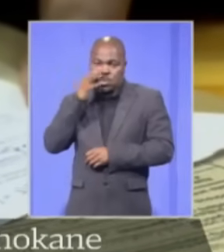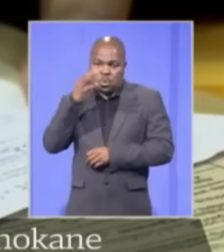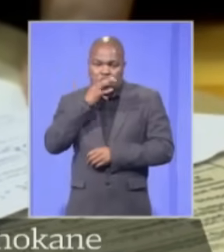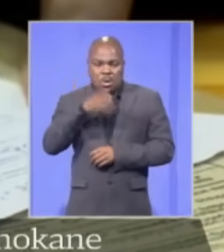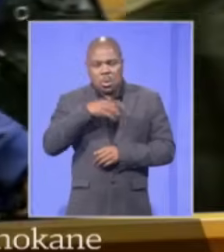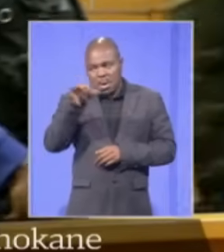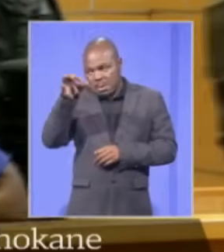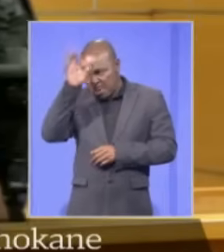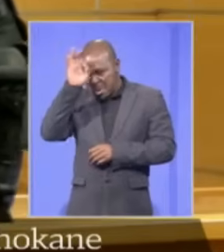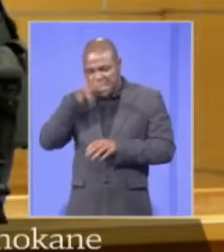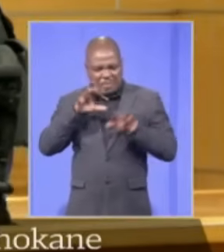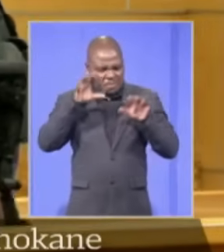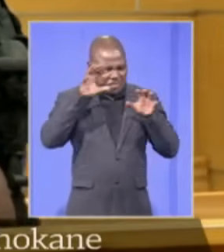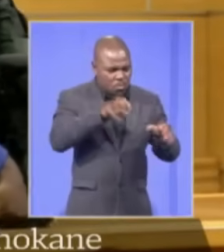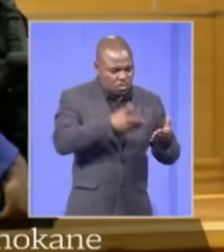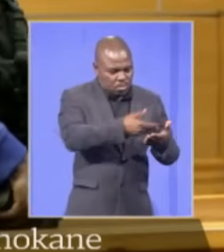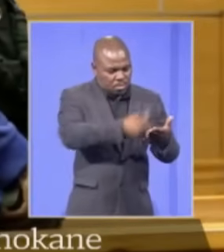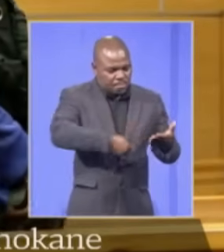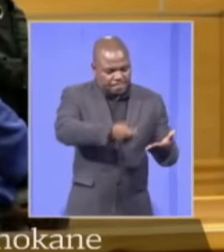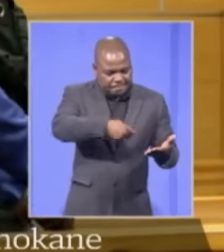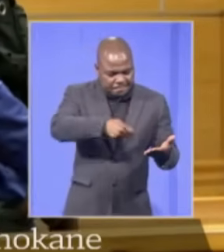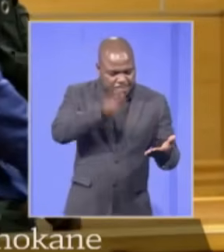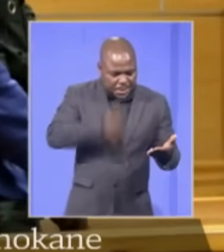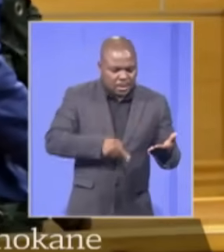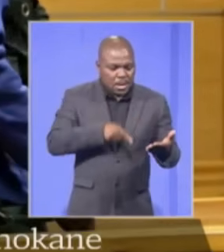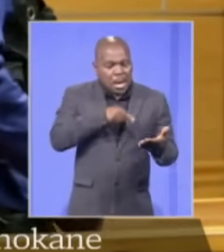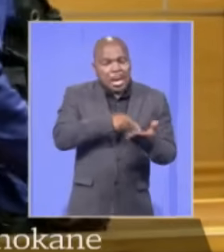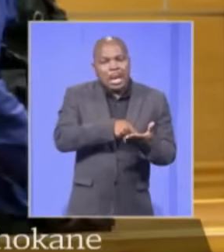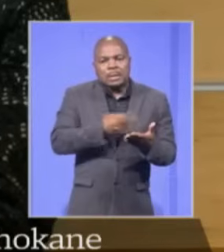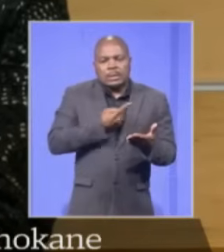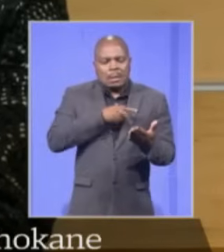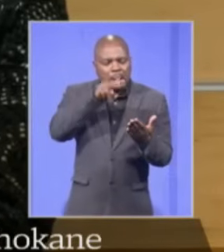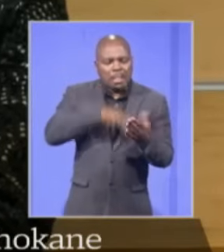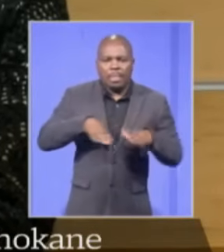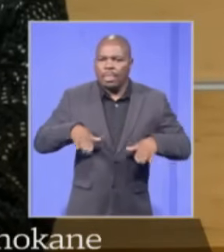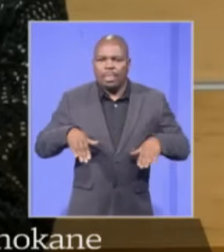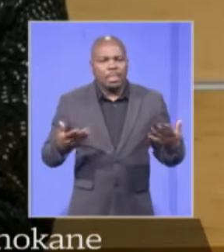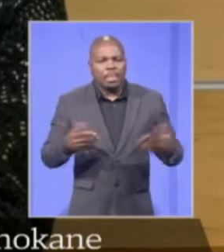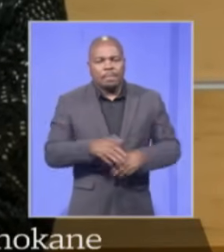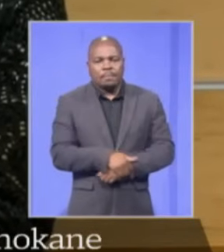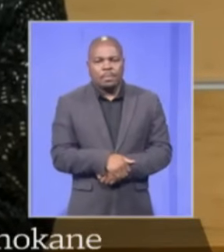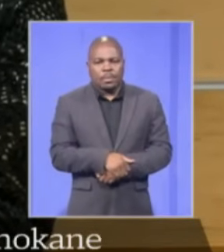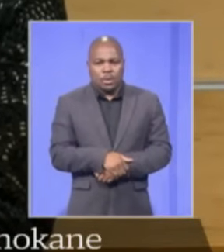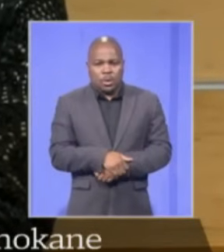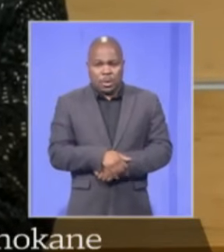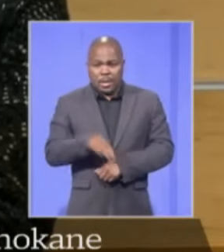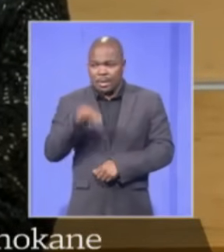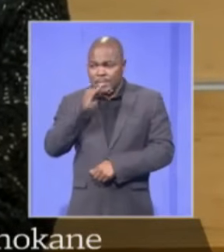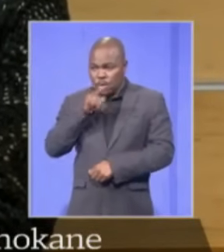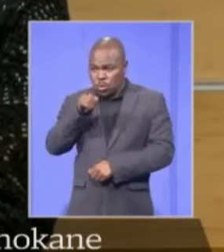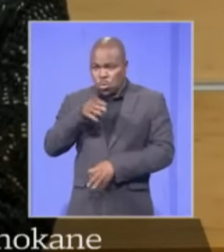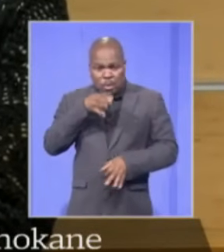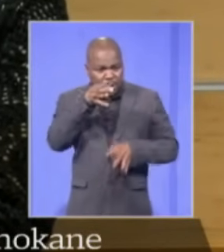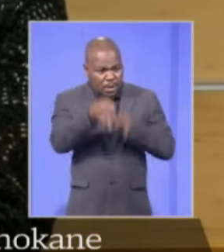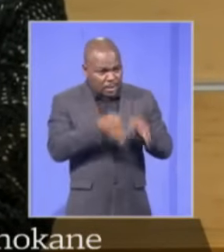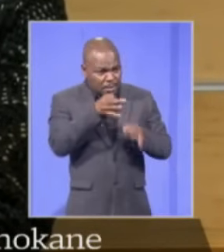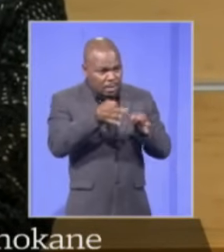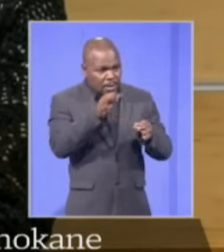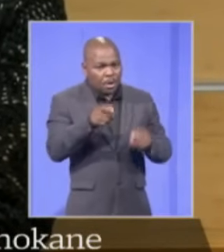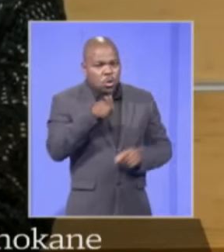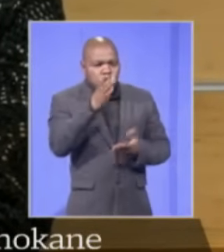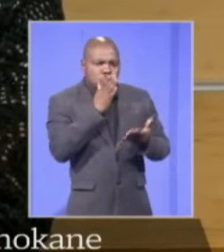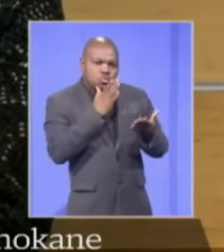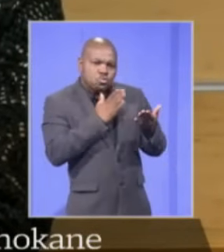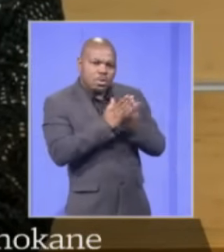ya bohlatsi ntle le go mmalela dikateng tša yona. Nka boripana o ra gore o botša kgorotsheko ge e le ditokelo